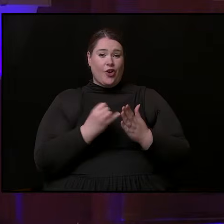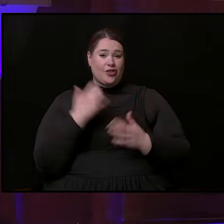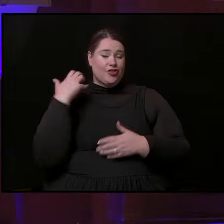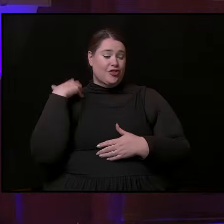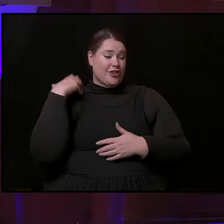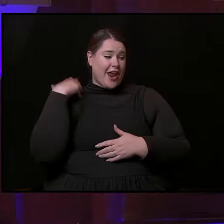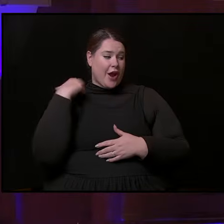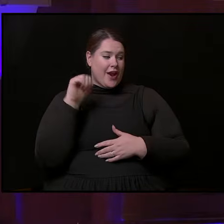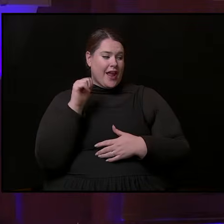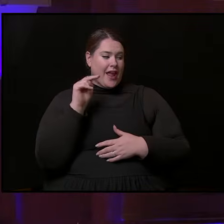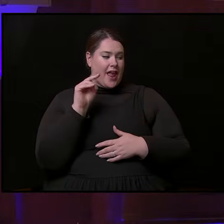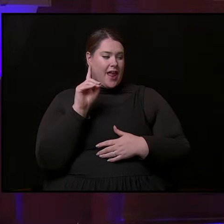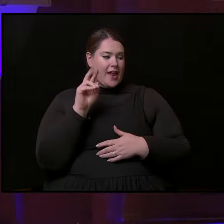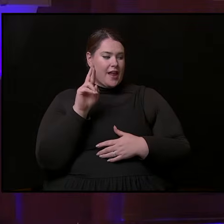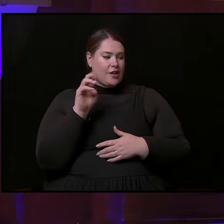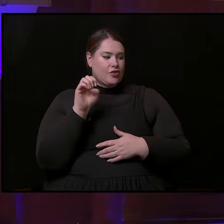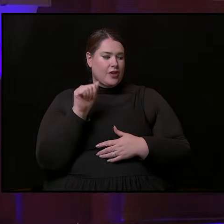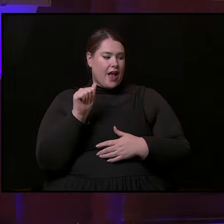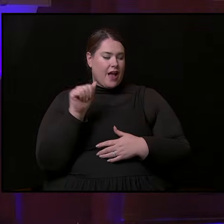Evans.